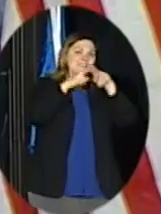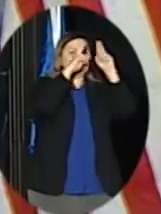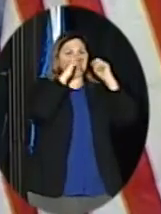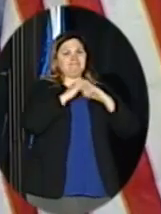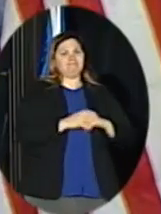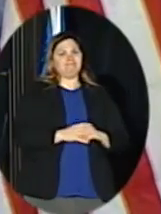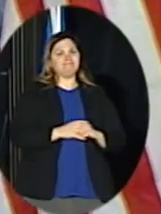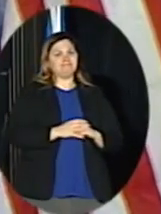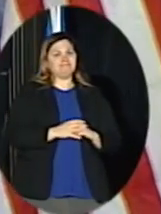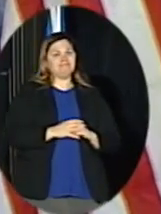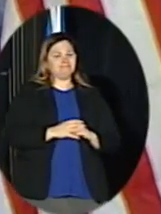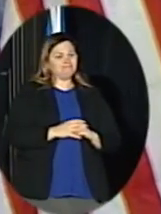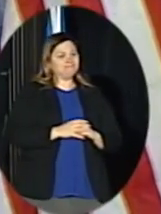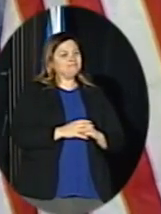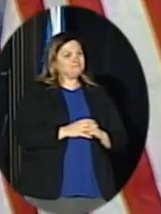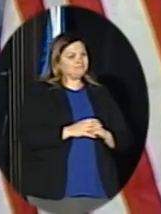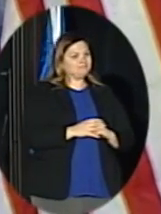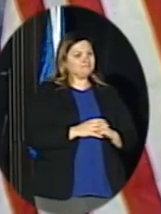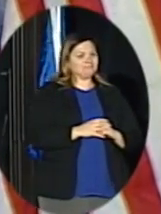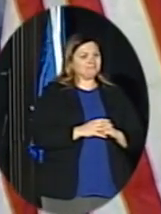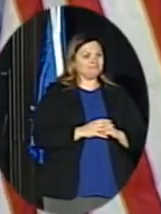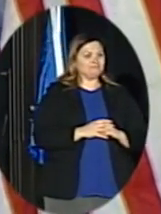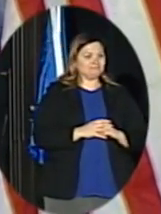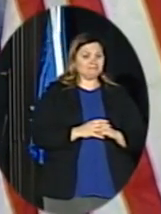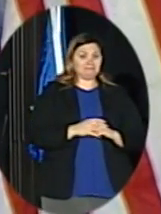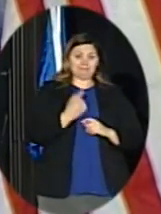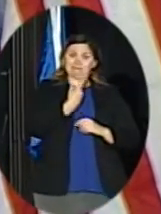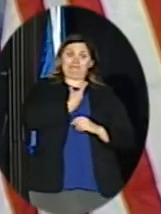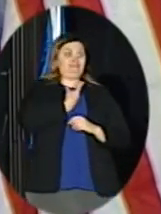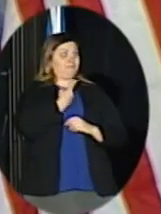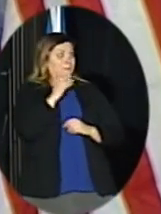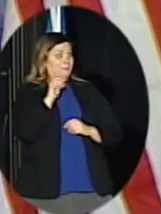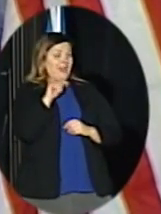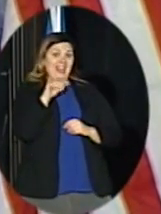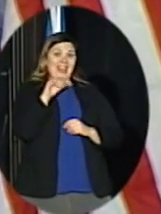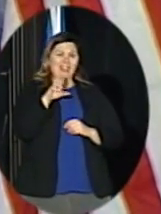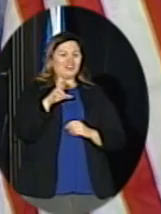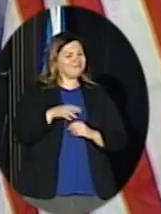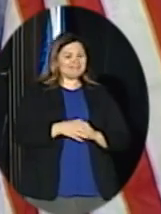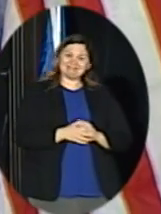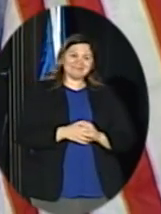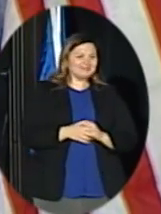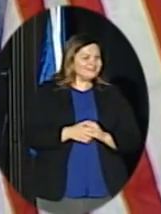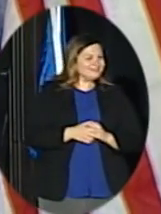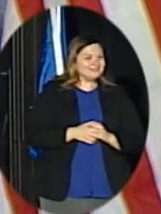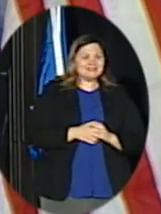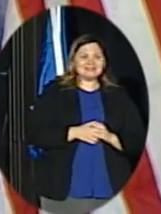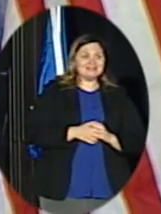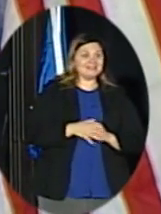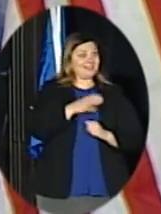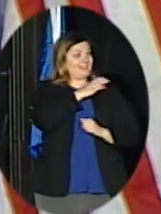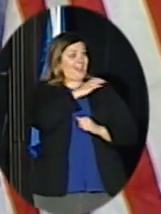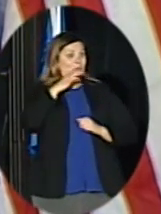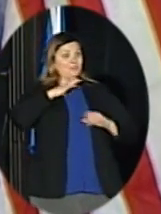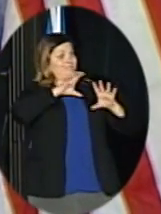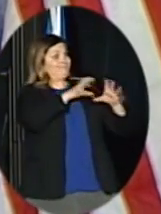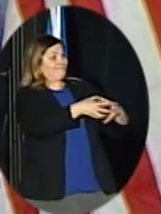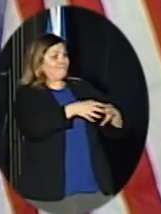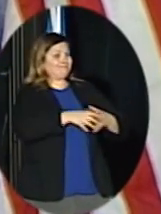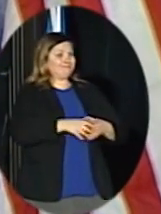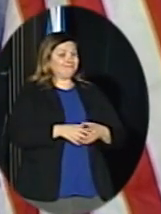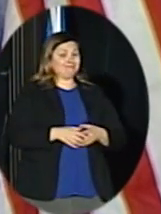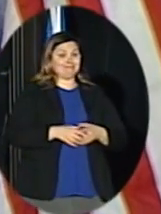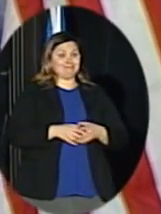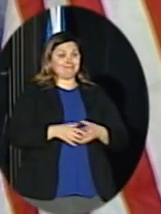This can't just be the work of the mayor. It can't just be the work of the council. It has to be all of us. Many of you